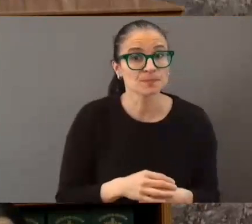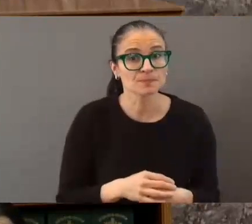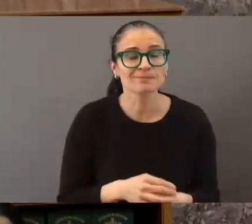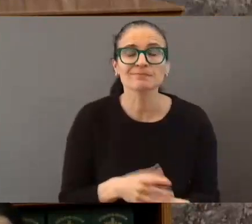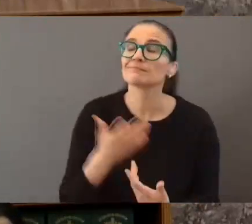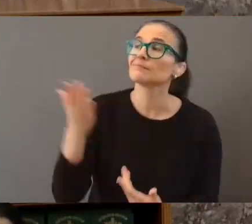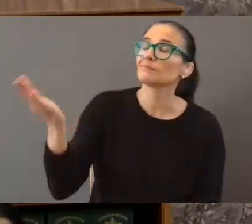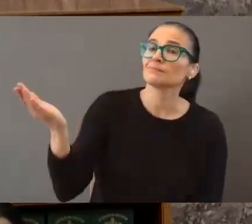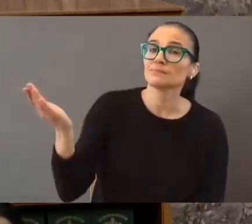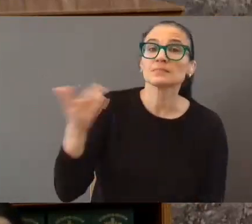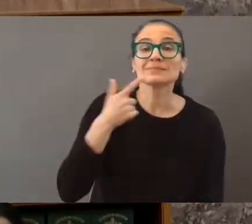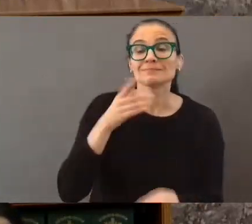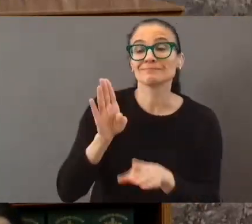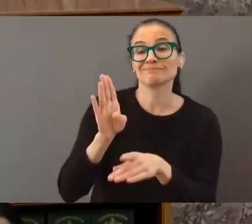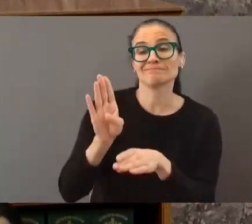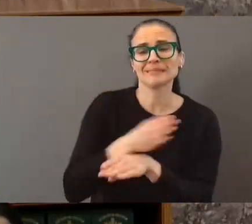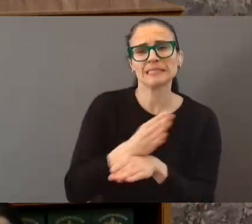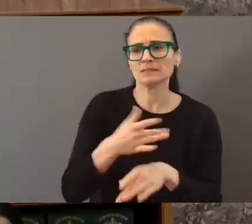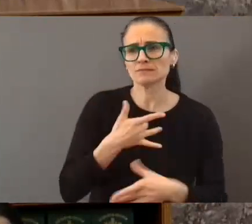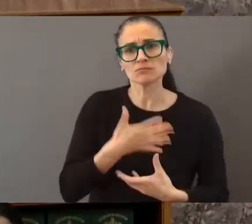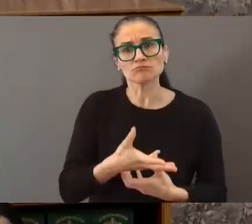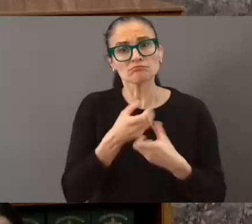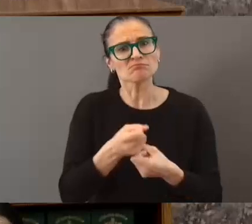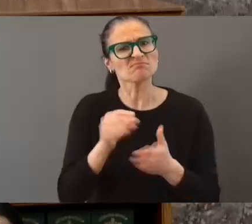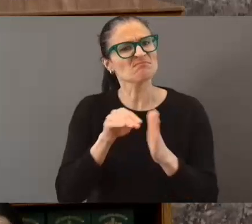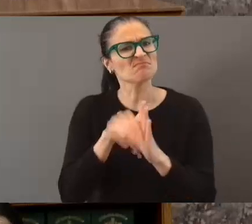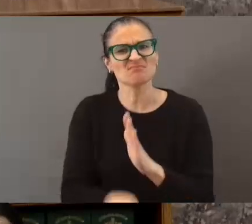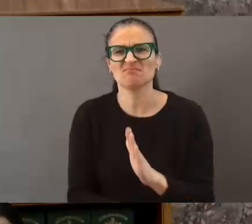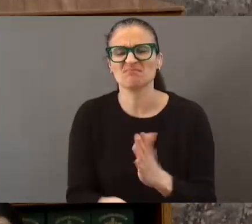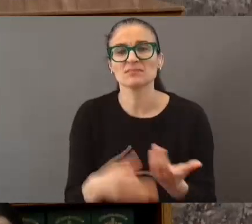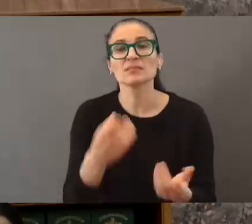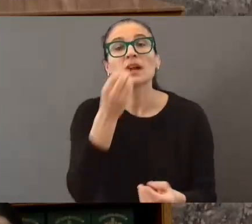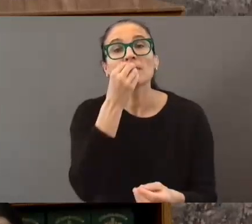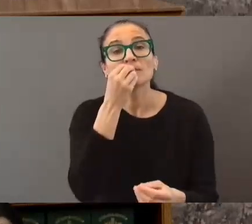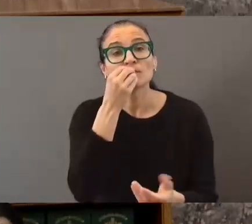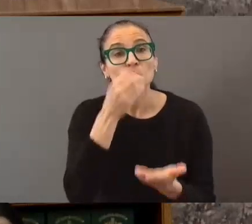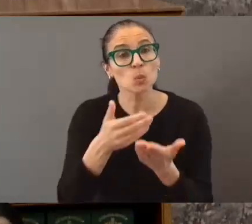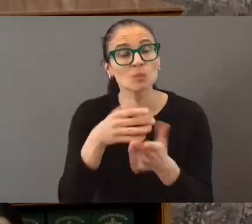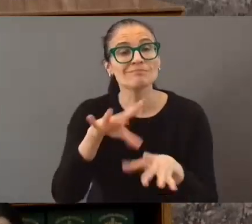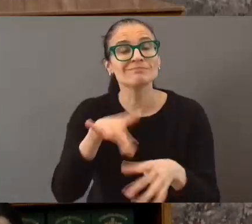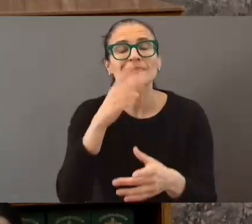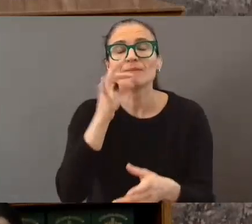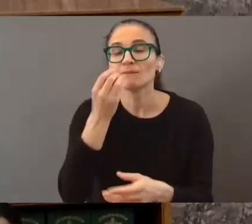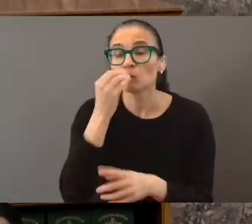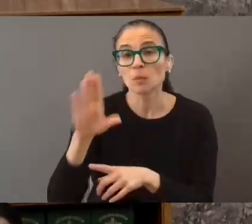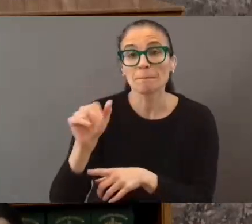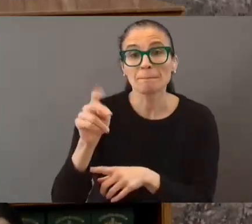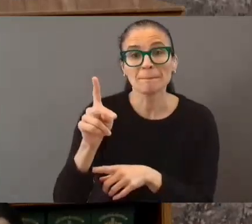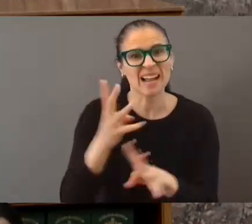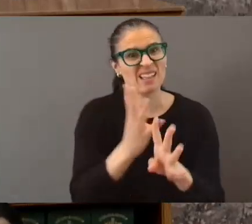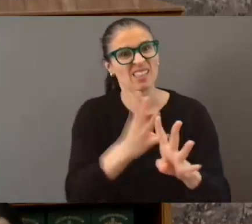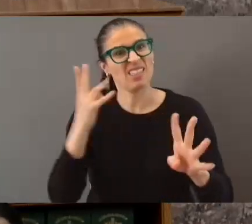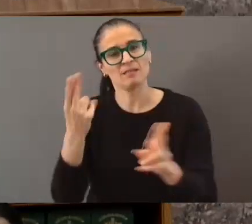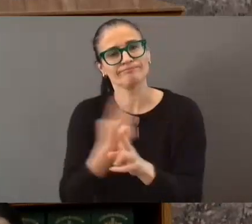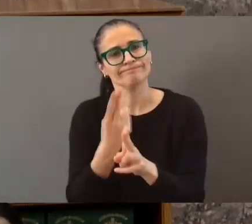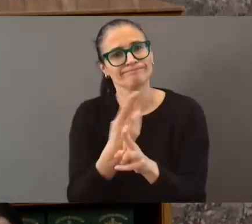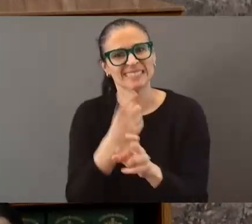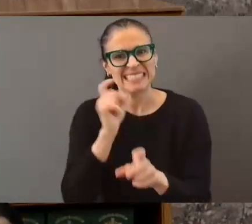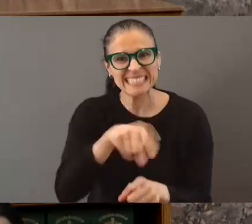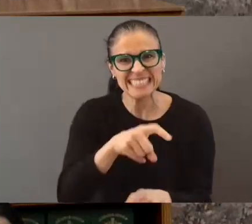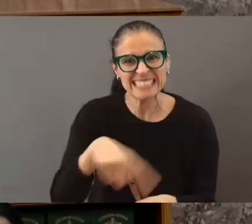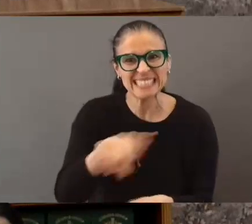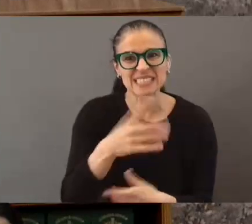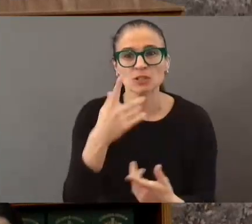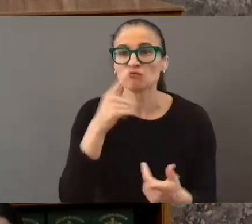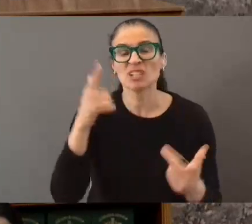the future from BC is down, with close to half of the youth wanting to leave British Columbia. And quite frankly, after 8